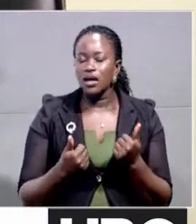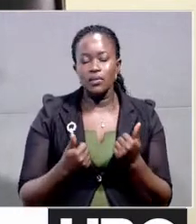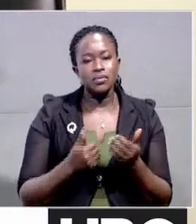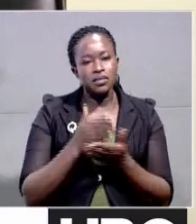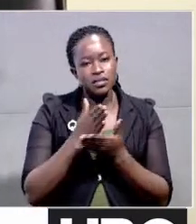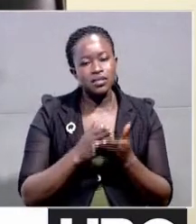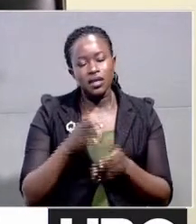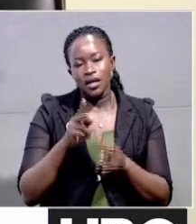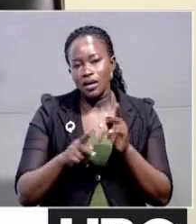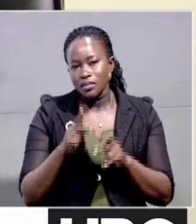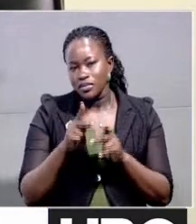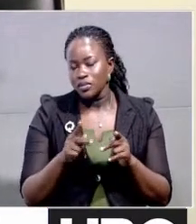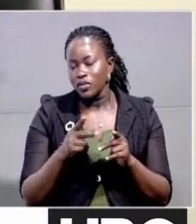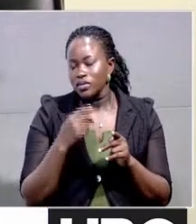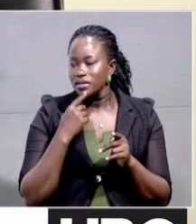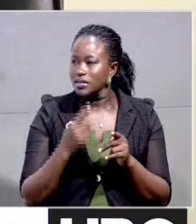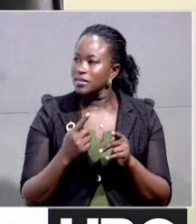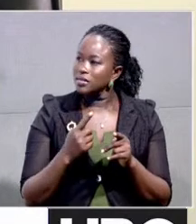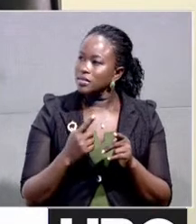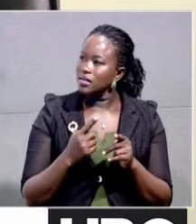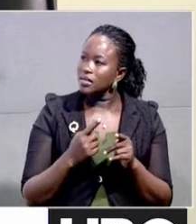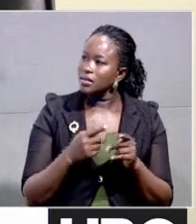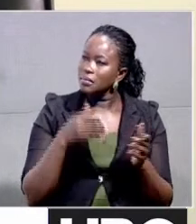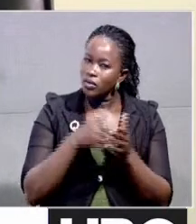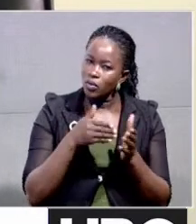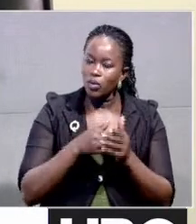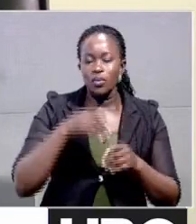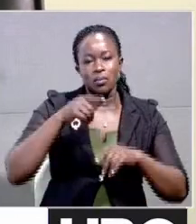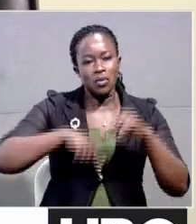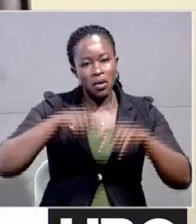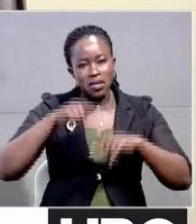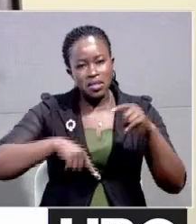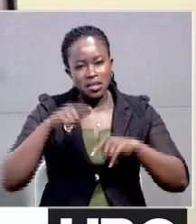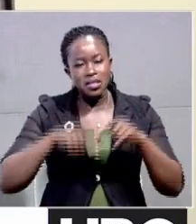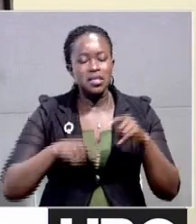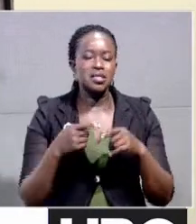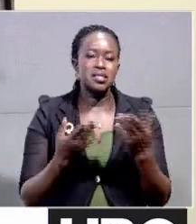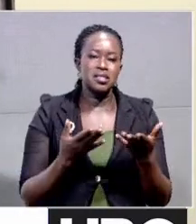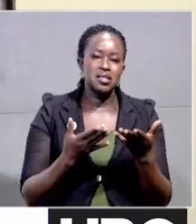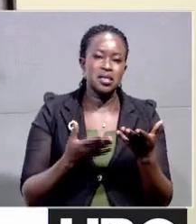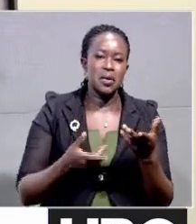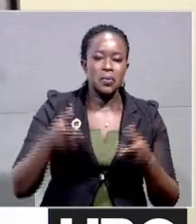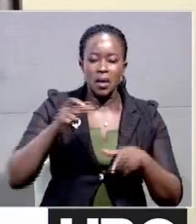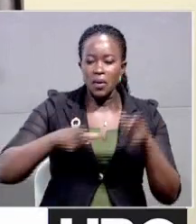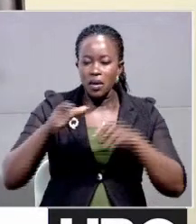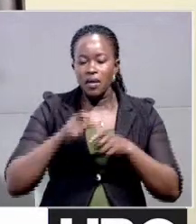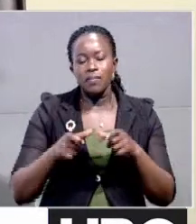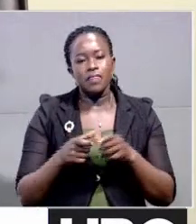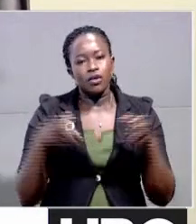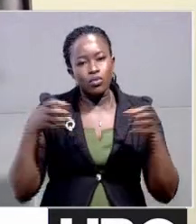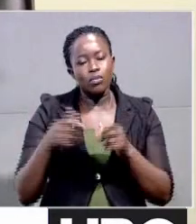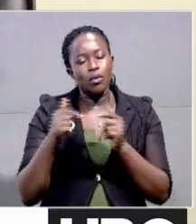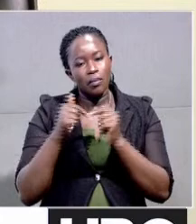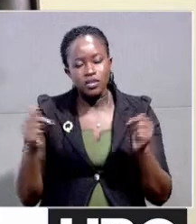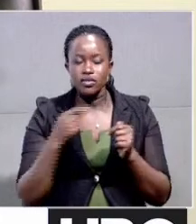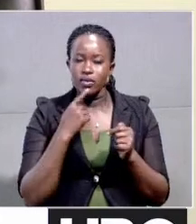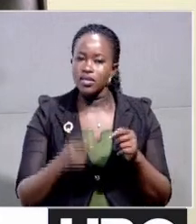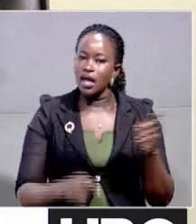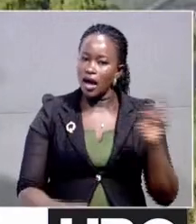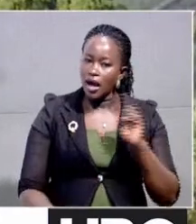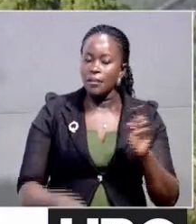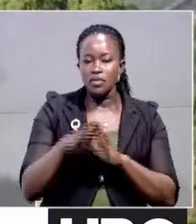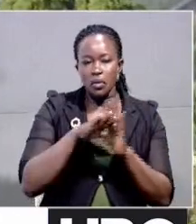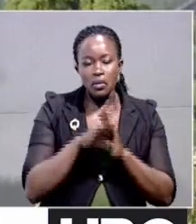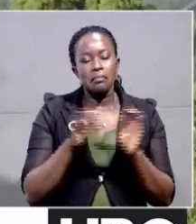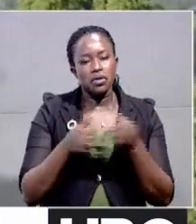of the previous programs, and also, you know, in politics comes in. Those are guys of the opposition, they say, no, this program cannot